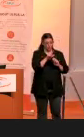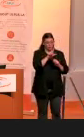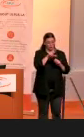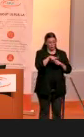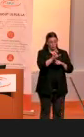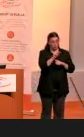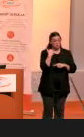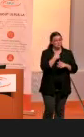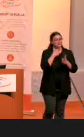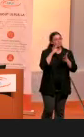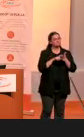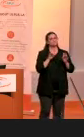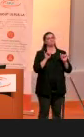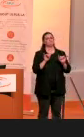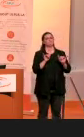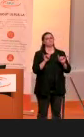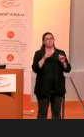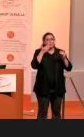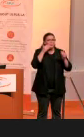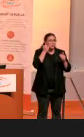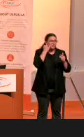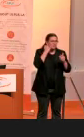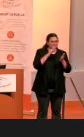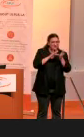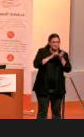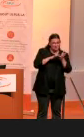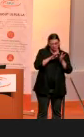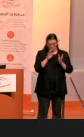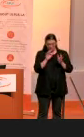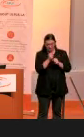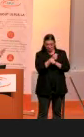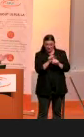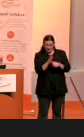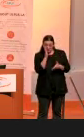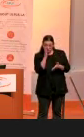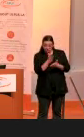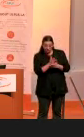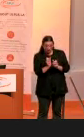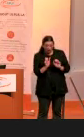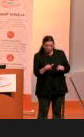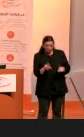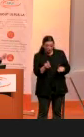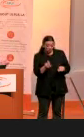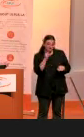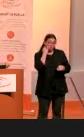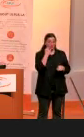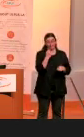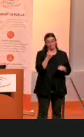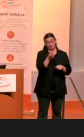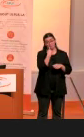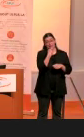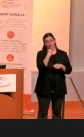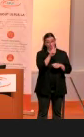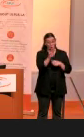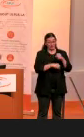don't know when it's okay to stop medications. And if you've been on hydroxychloroquine for 40 years, is it still giving you the